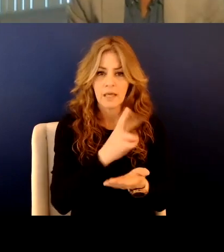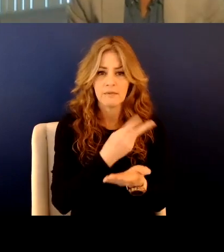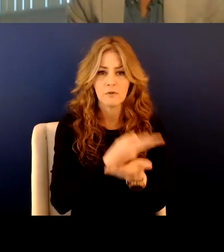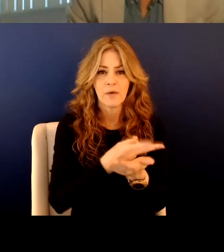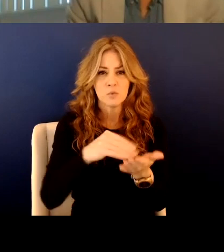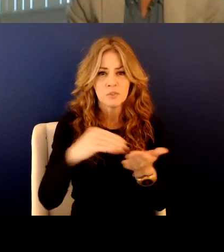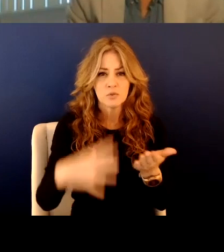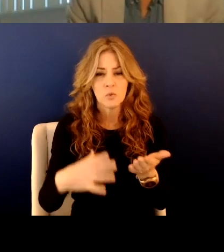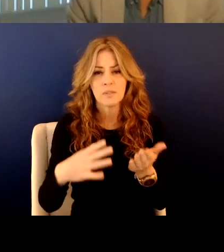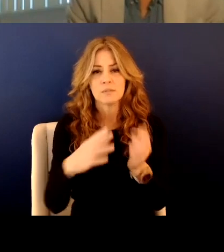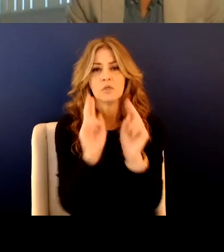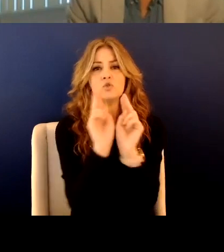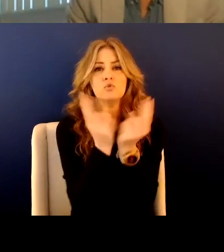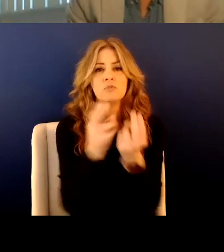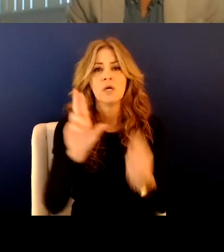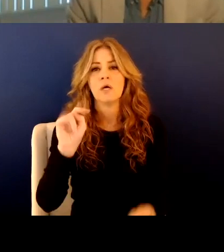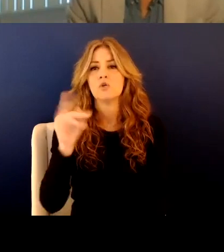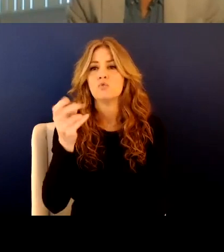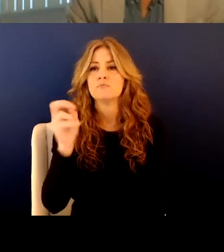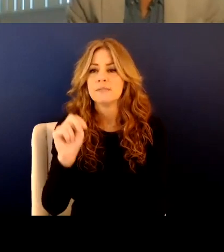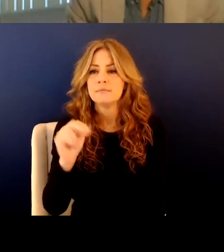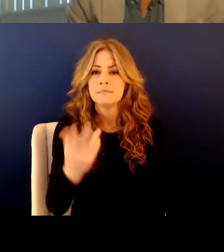unionizing connected to what you're talking about today?